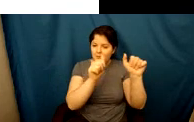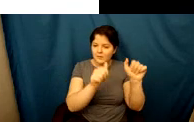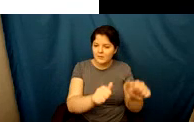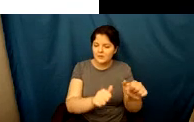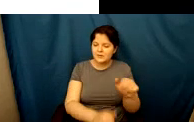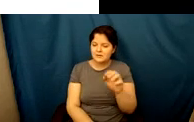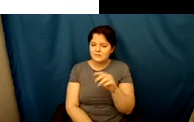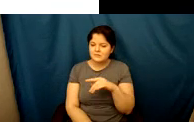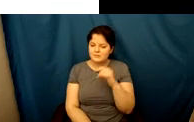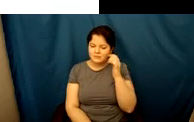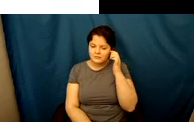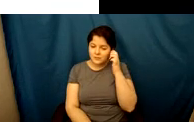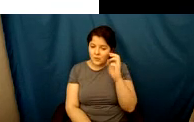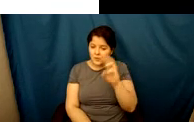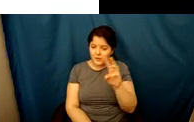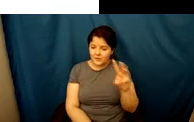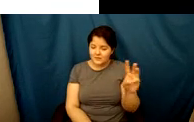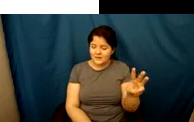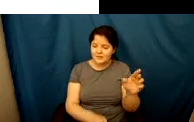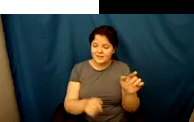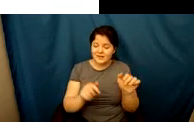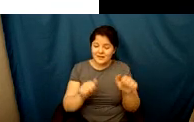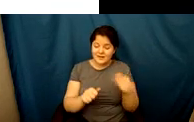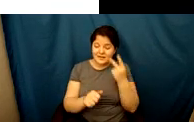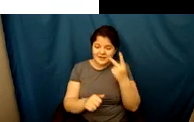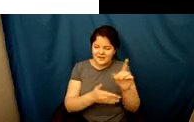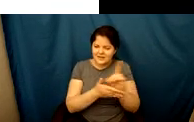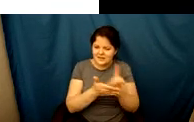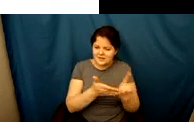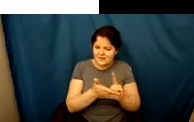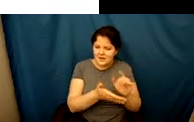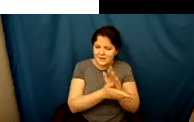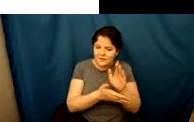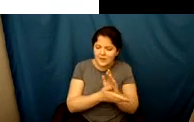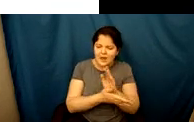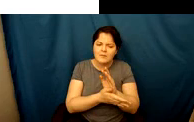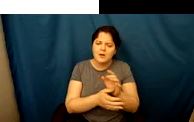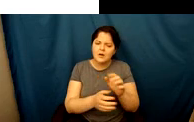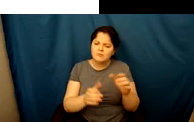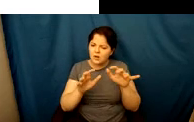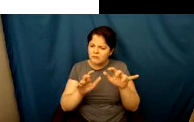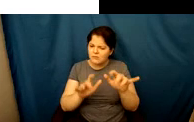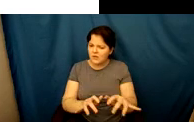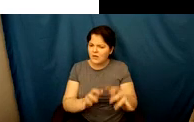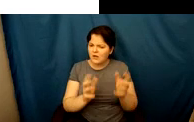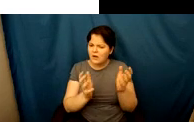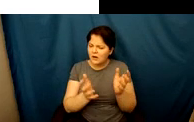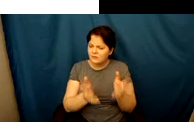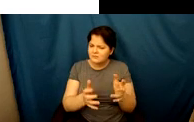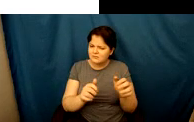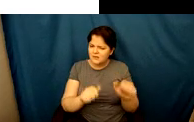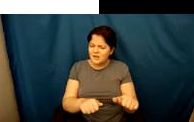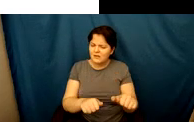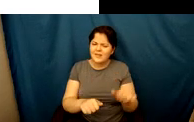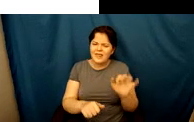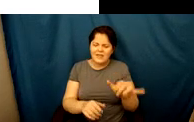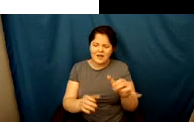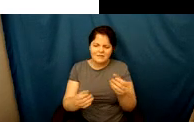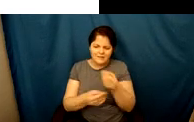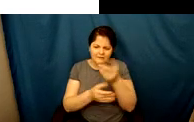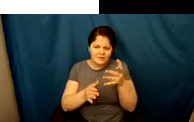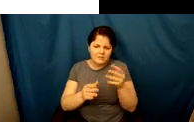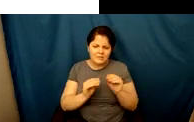portauthority.org/Dormont Junction, where you can also review the design documents and provide your comments at the website. So I'll be putting that information in the chat,